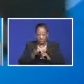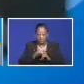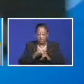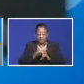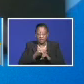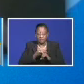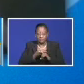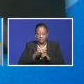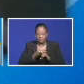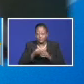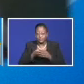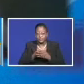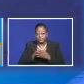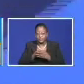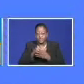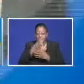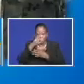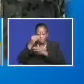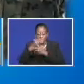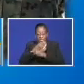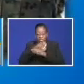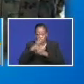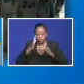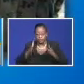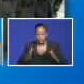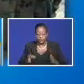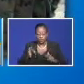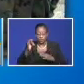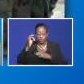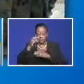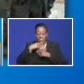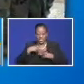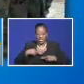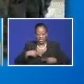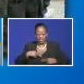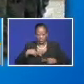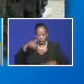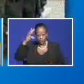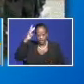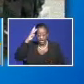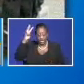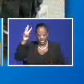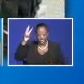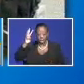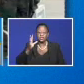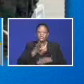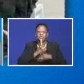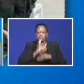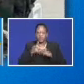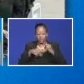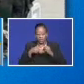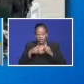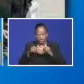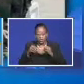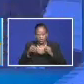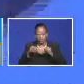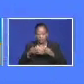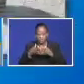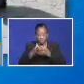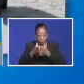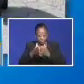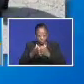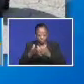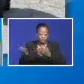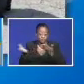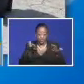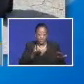COVAX facility. Minister of Health, the Honorable Renward Wells, says he expects to have a more definitive timeline on the shipment by Friday.